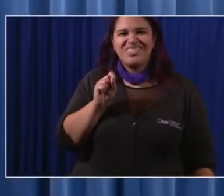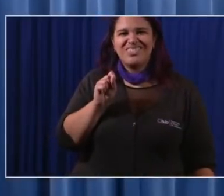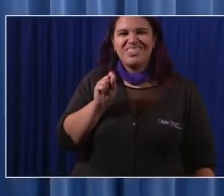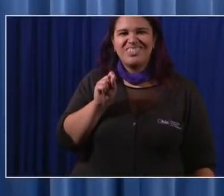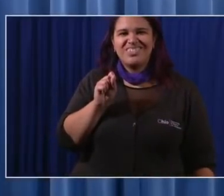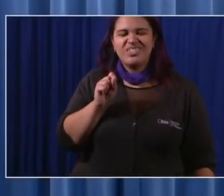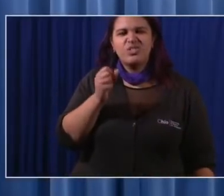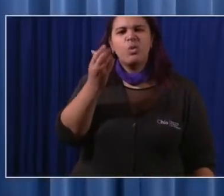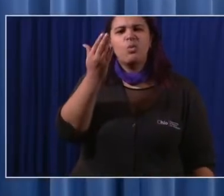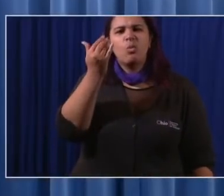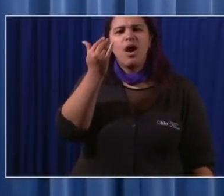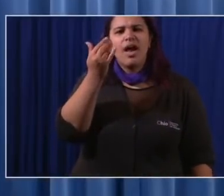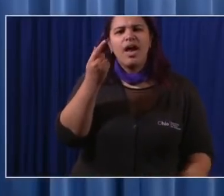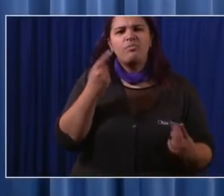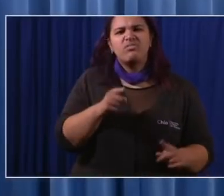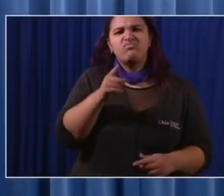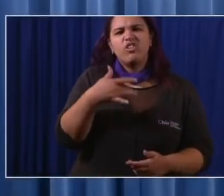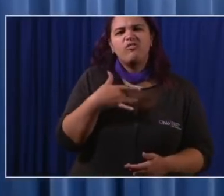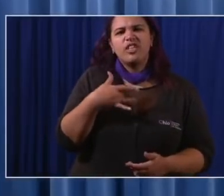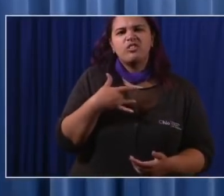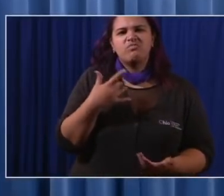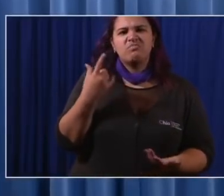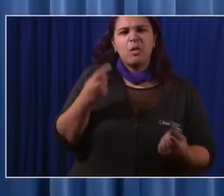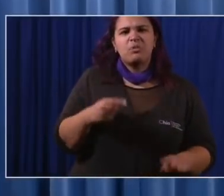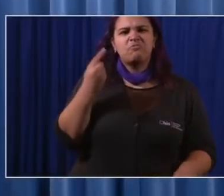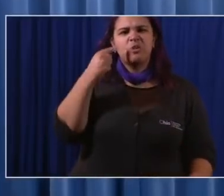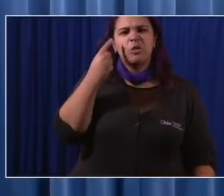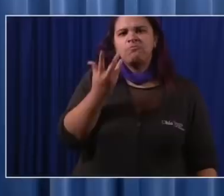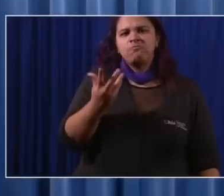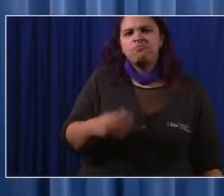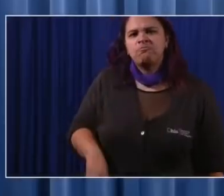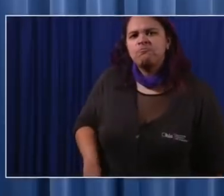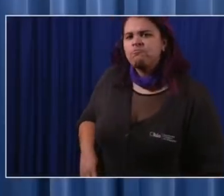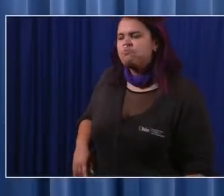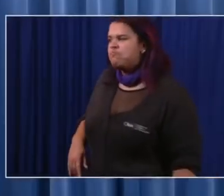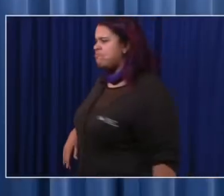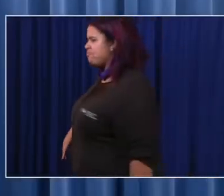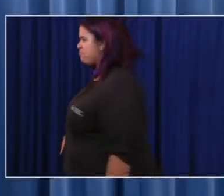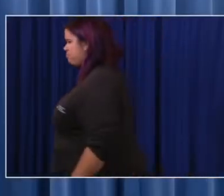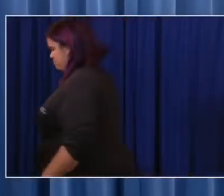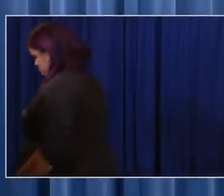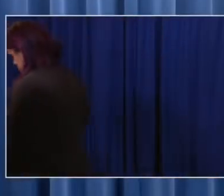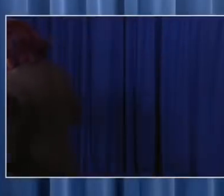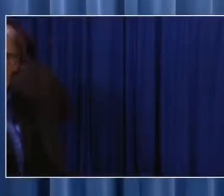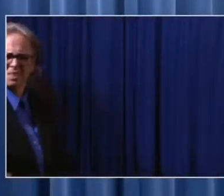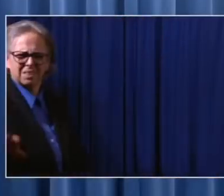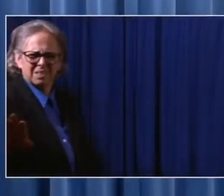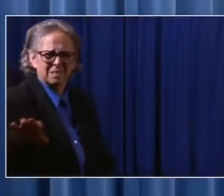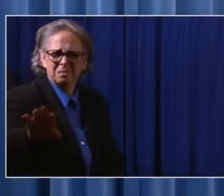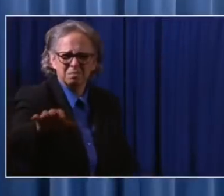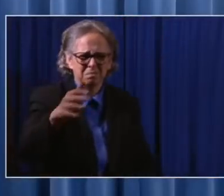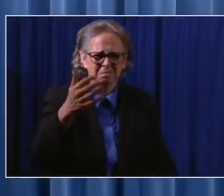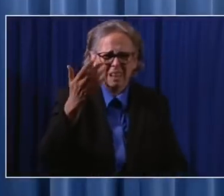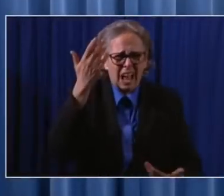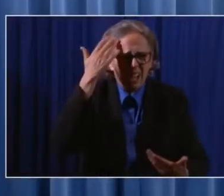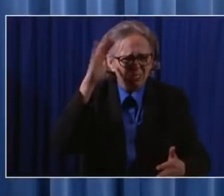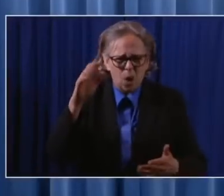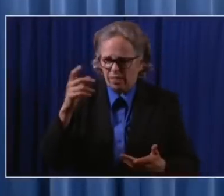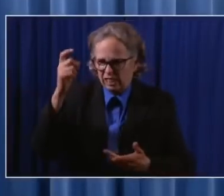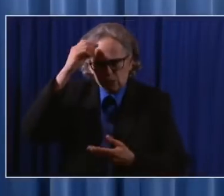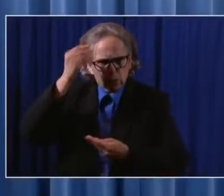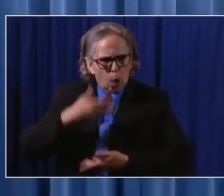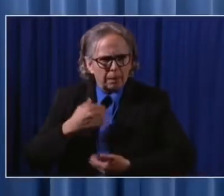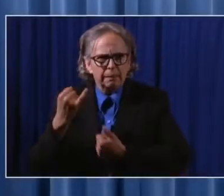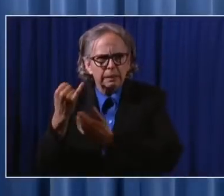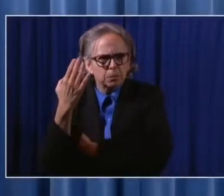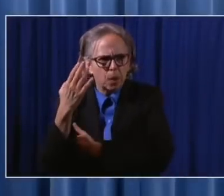No. We're going to try. We found out this morning about a member of our staff. We wanted to make that public. The